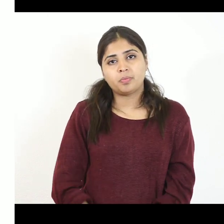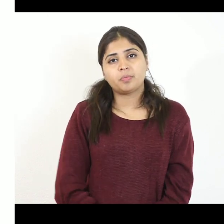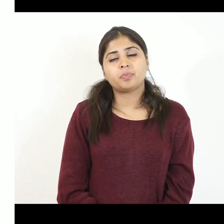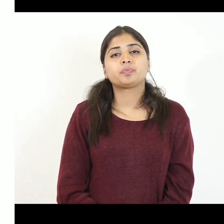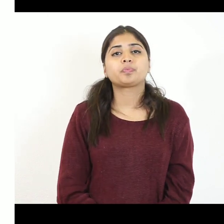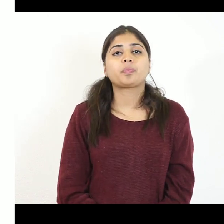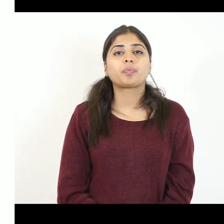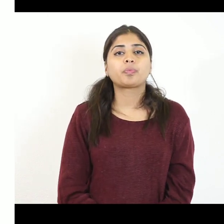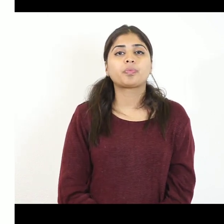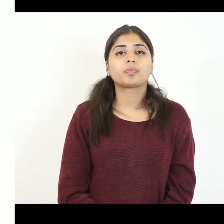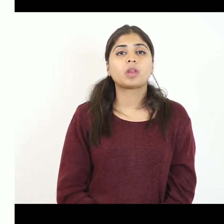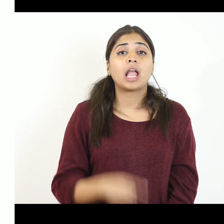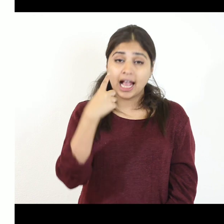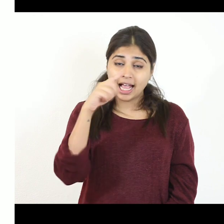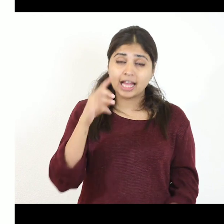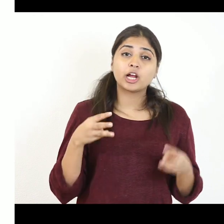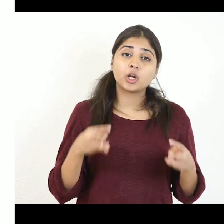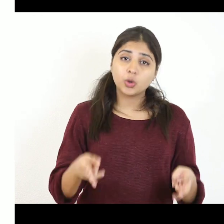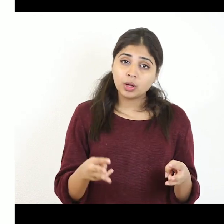it is